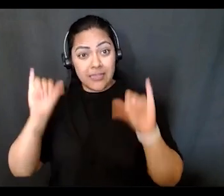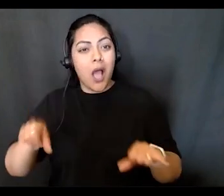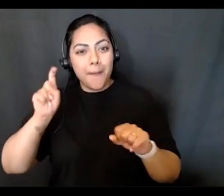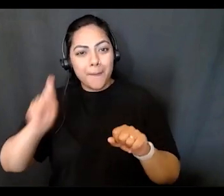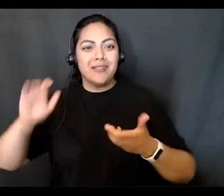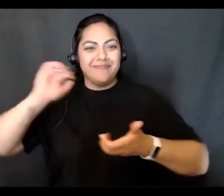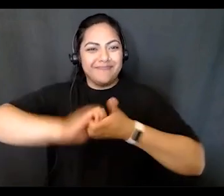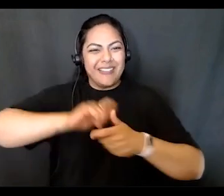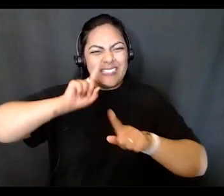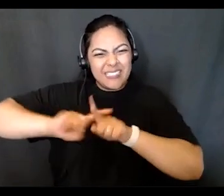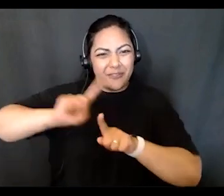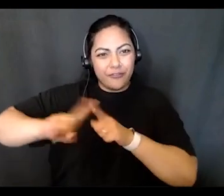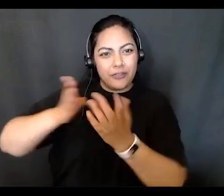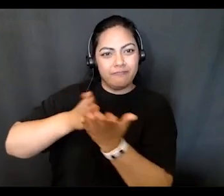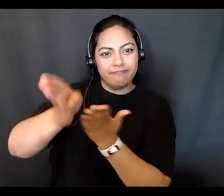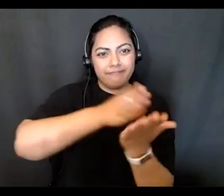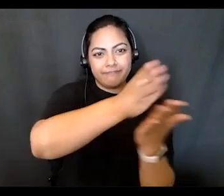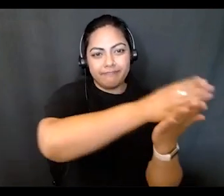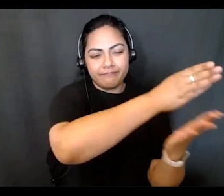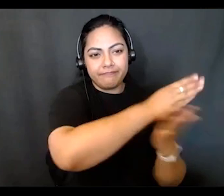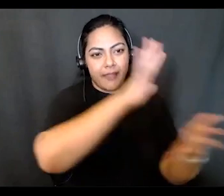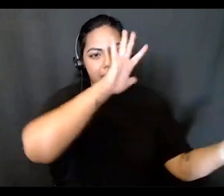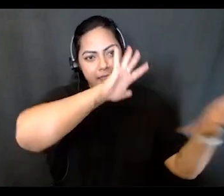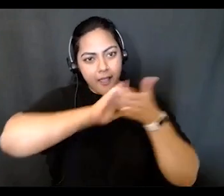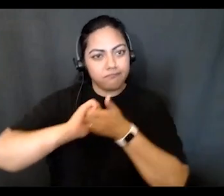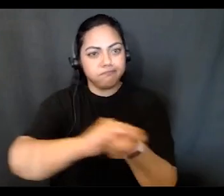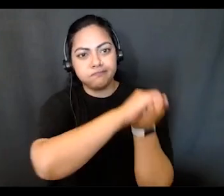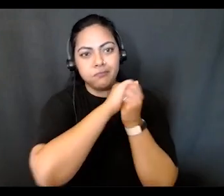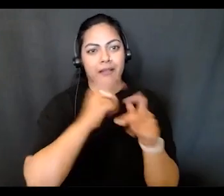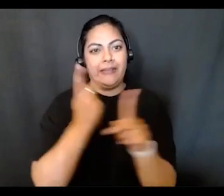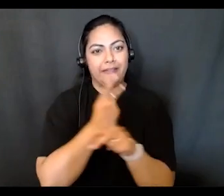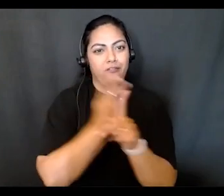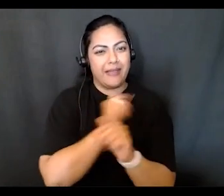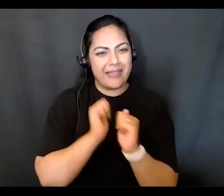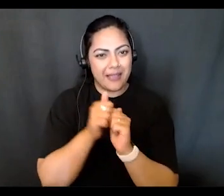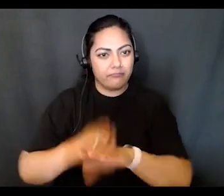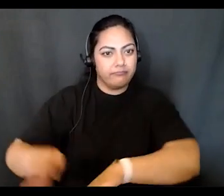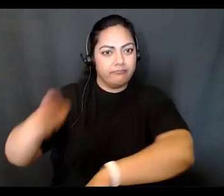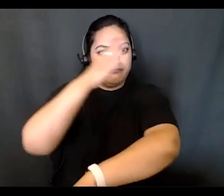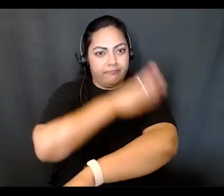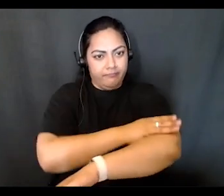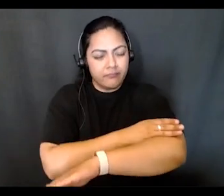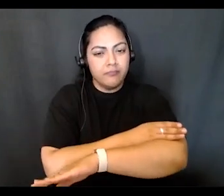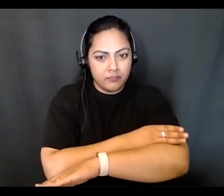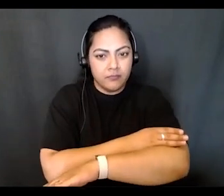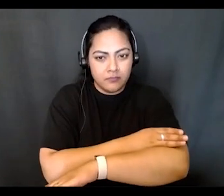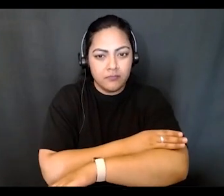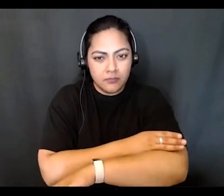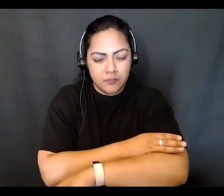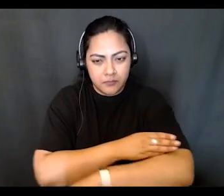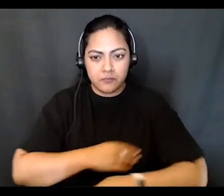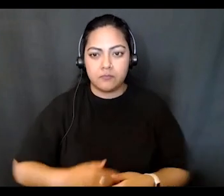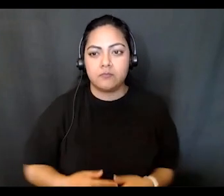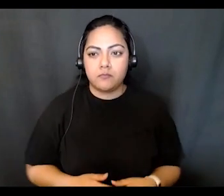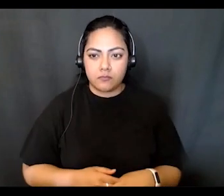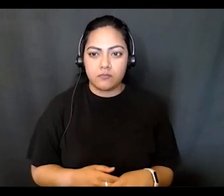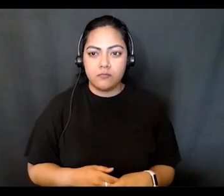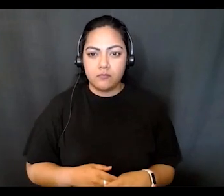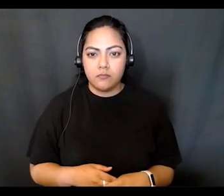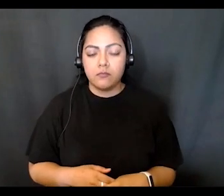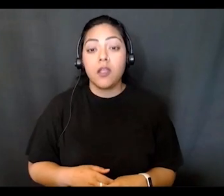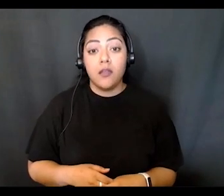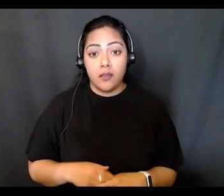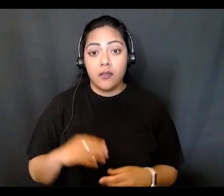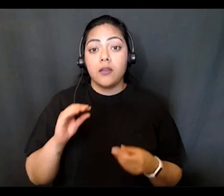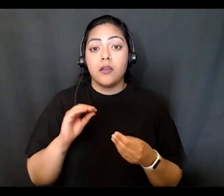really important social determinants of health, which for communities. I'm going to move to the next slide and talk about theme number